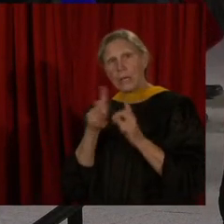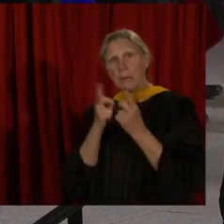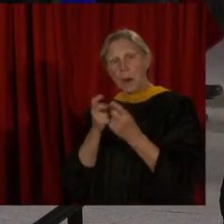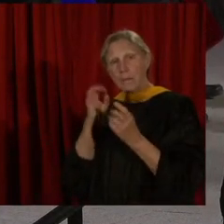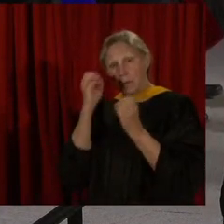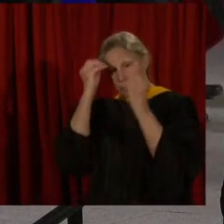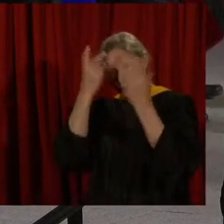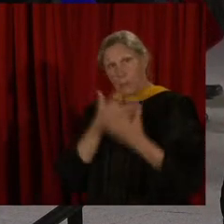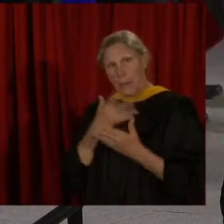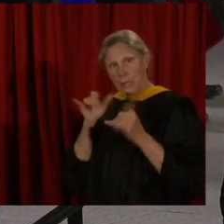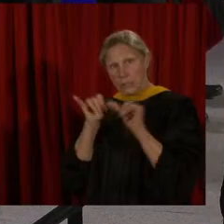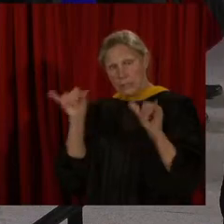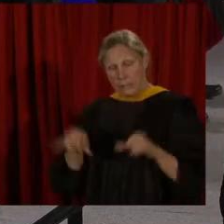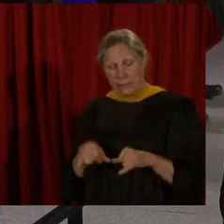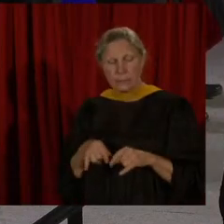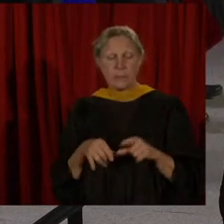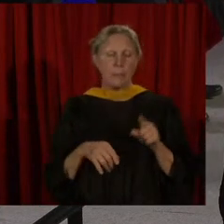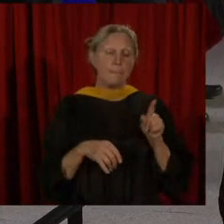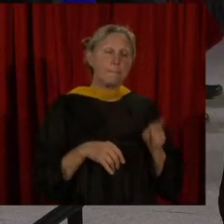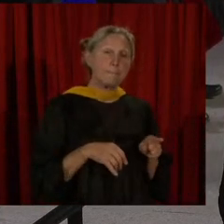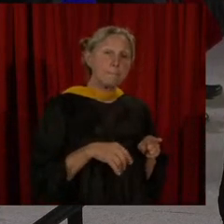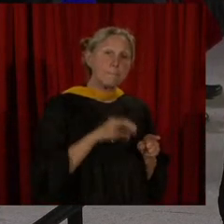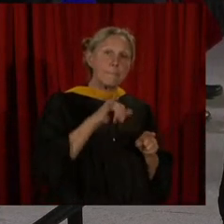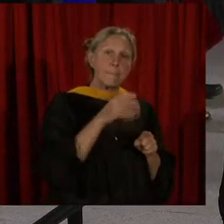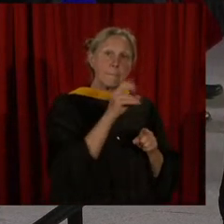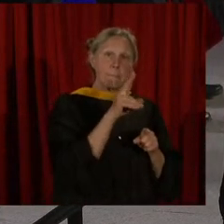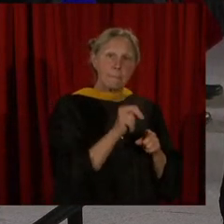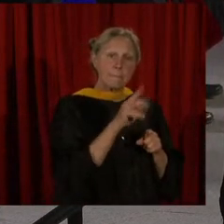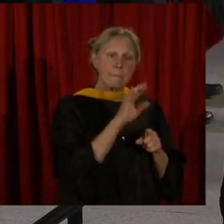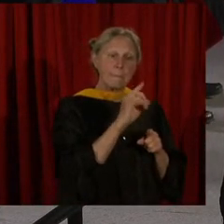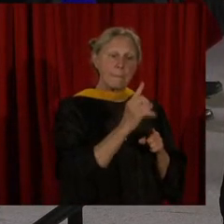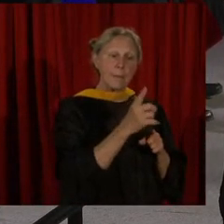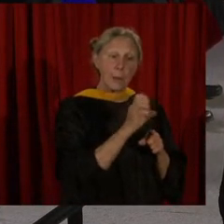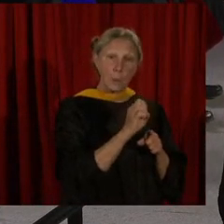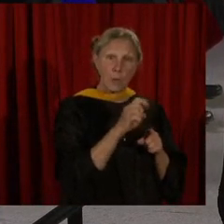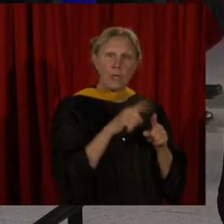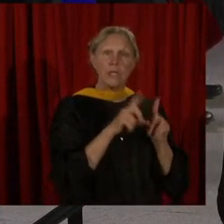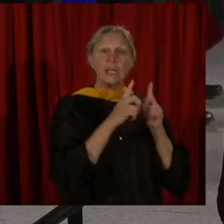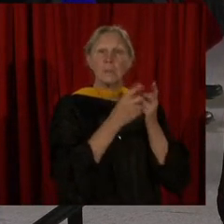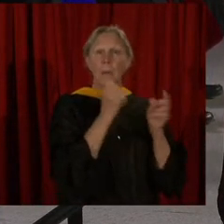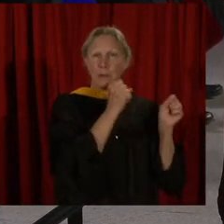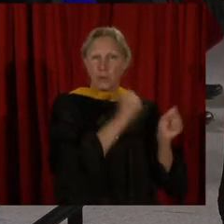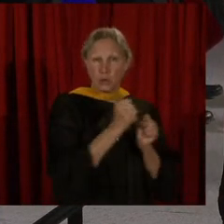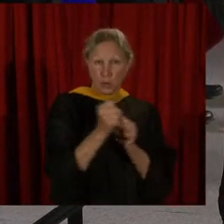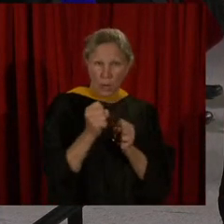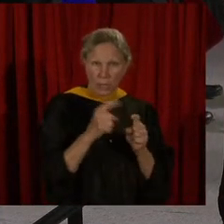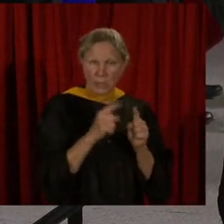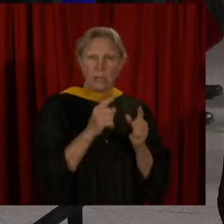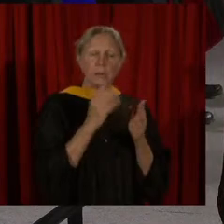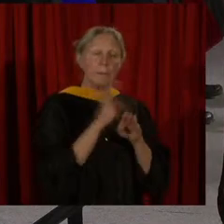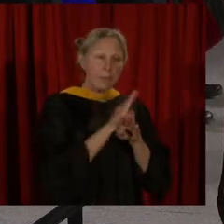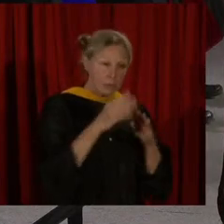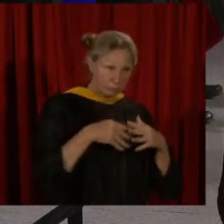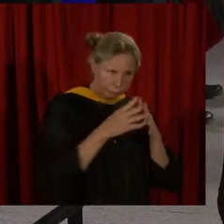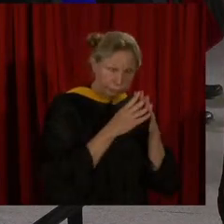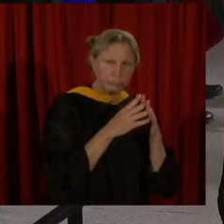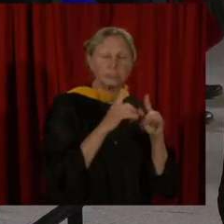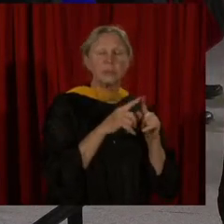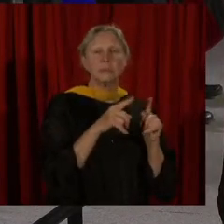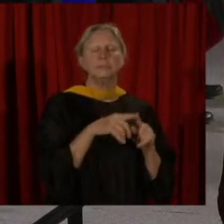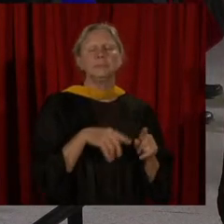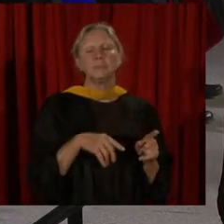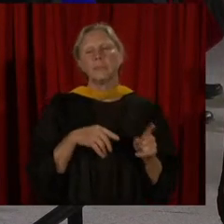Information Systems. Dr. Jason Ridge, Chair of the Department of Strategy, Entrepreneurship, and Venture